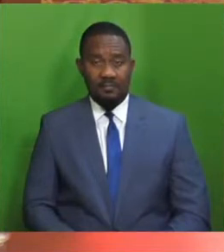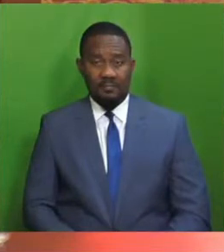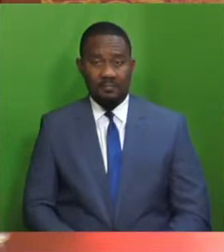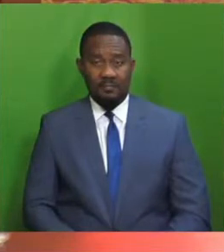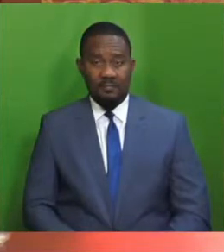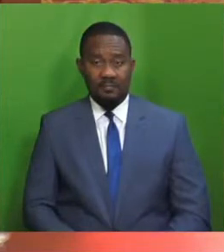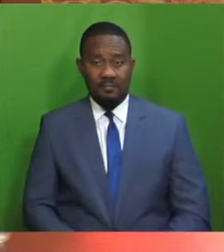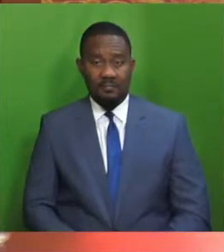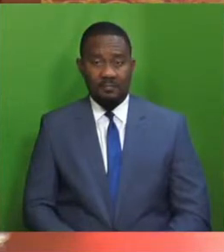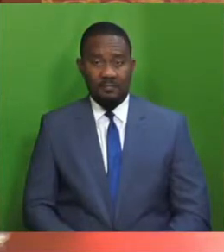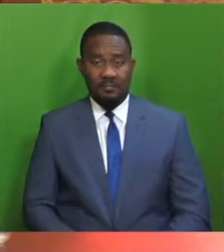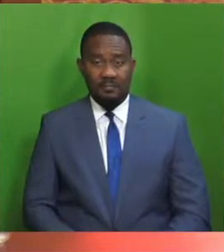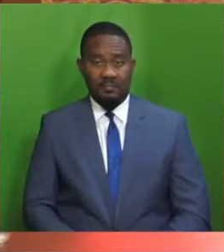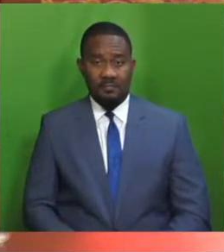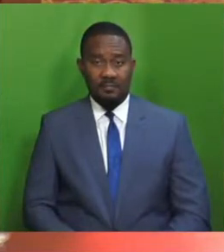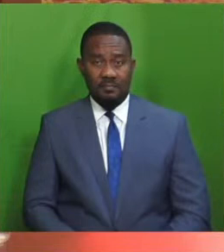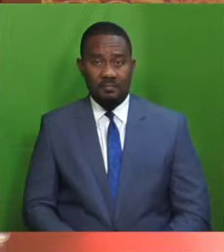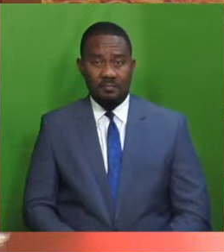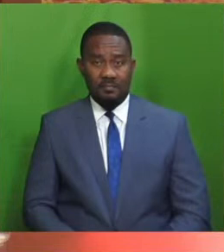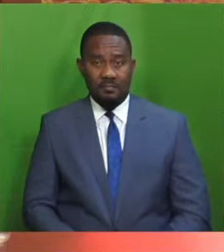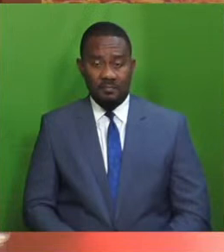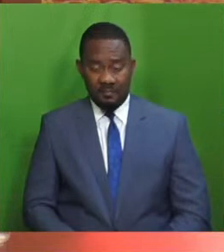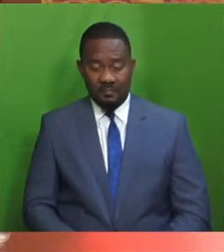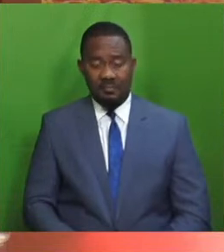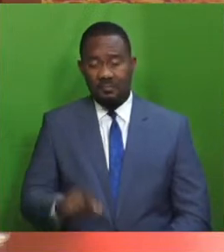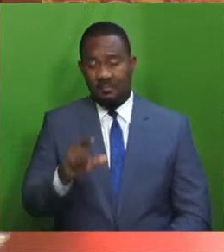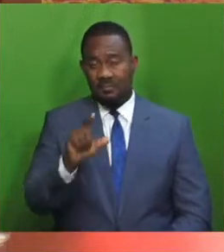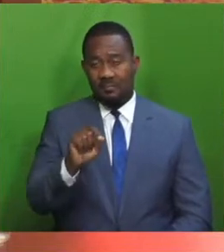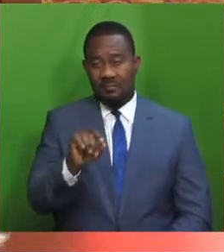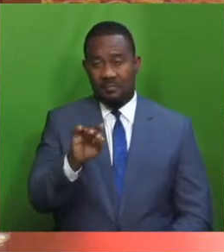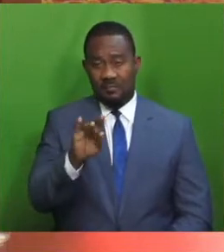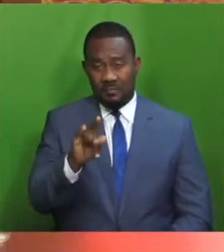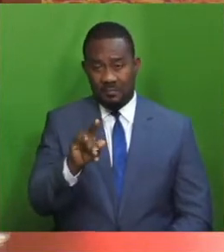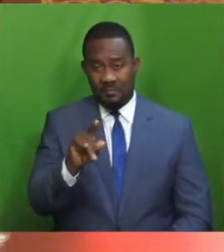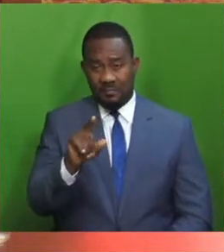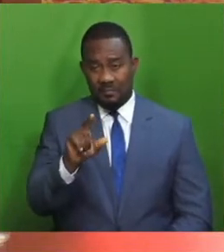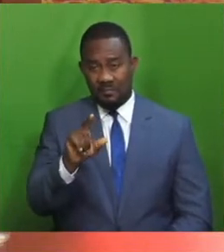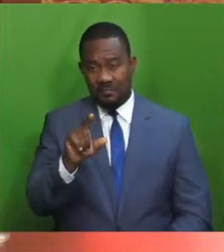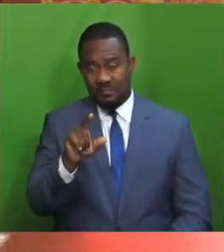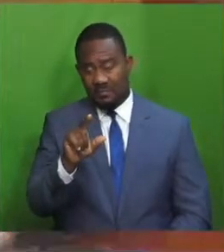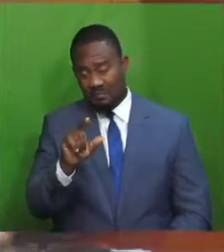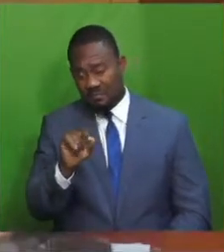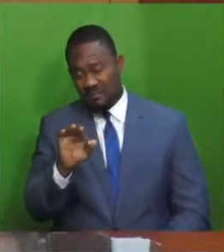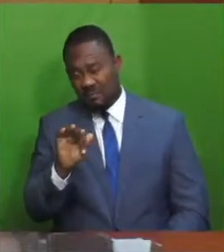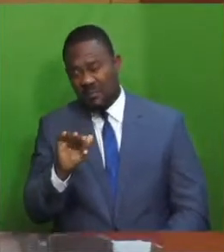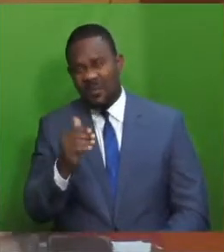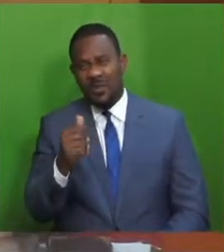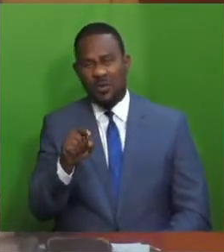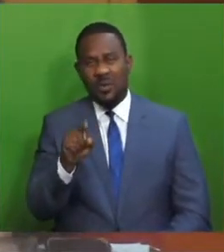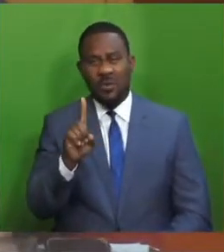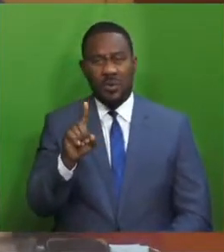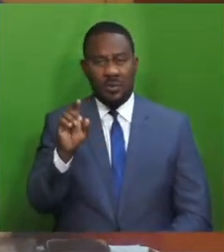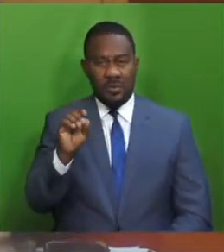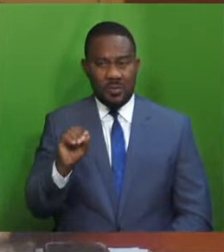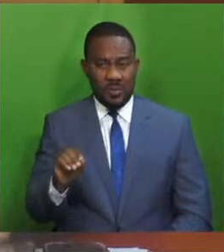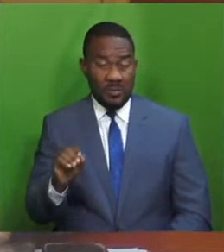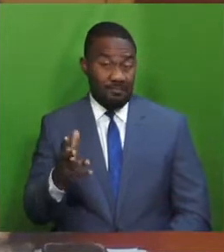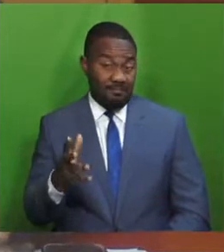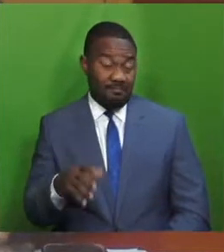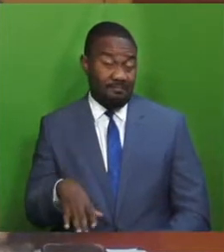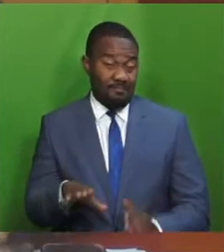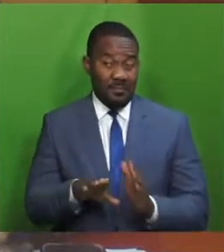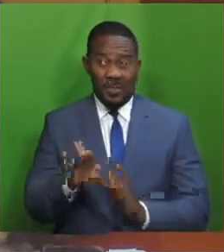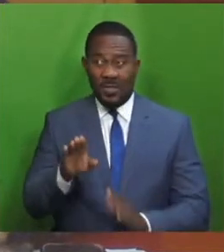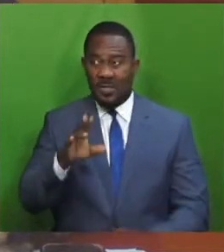Mr. Speaker, then 2018, 2019, 15.1% to grow at